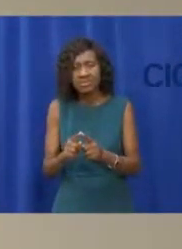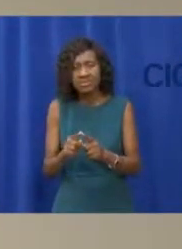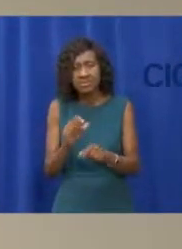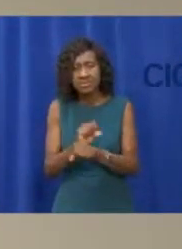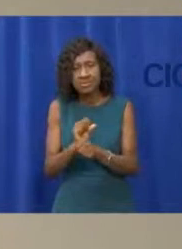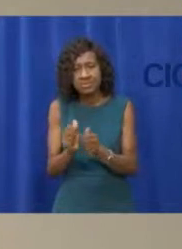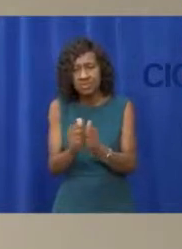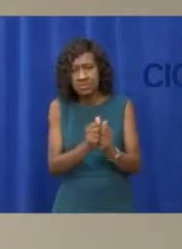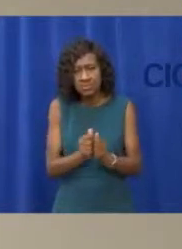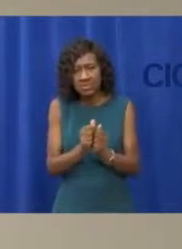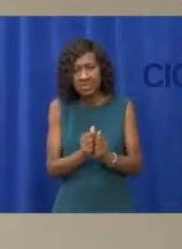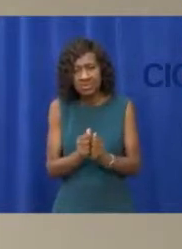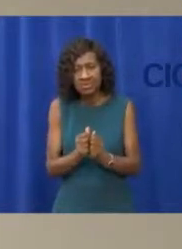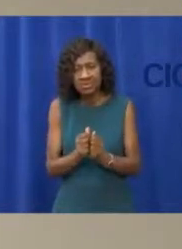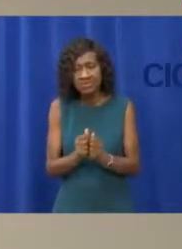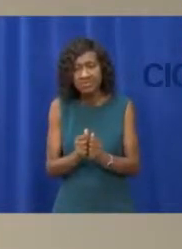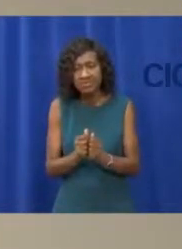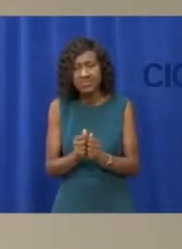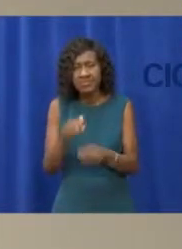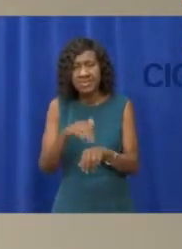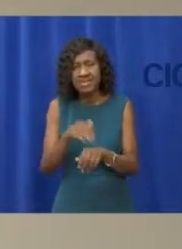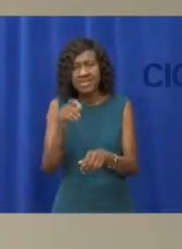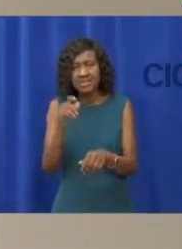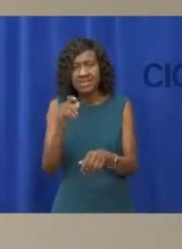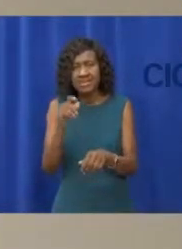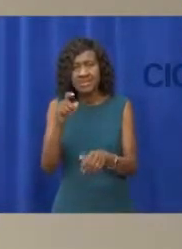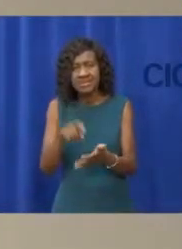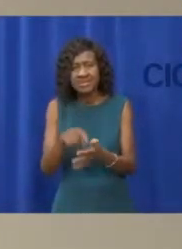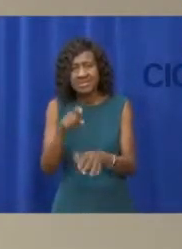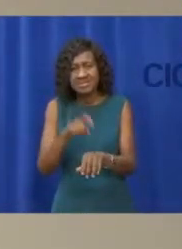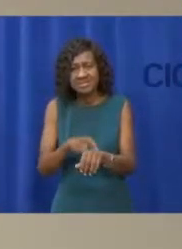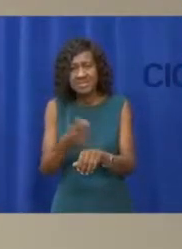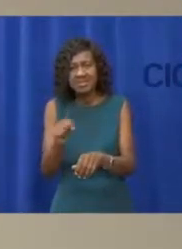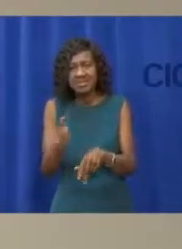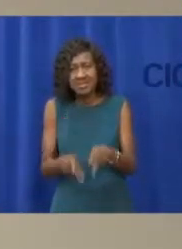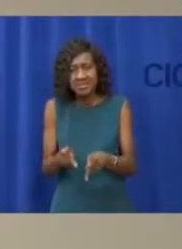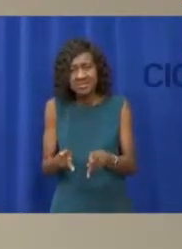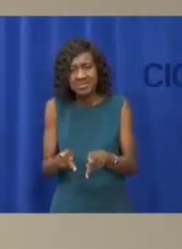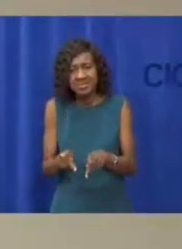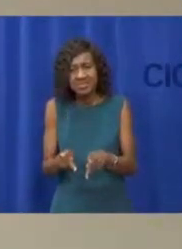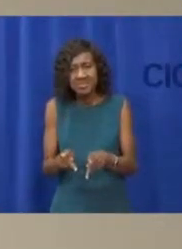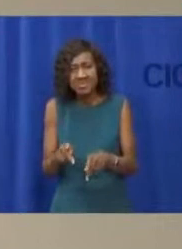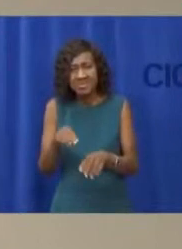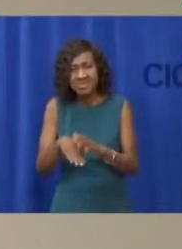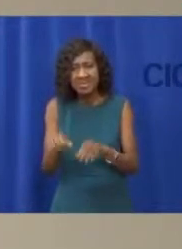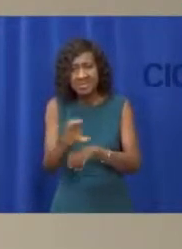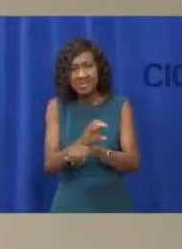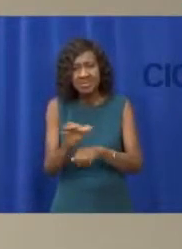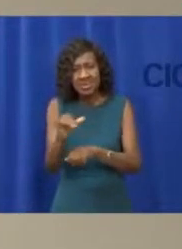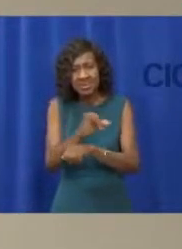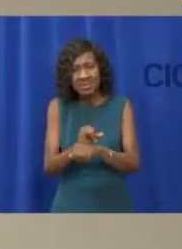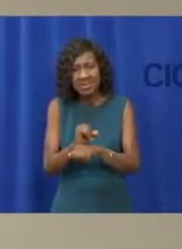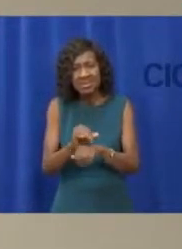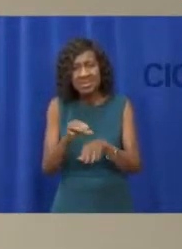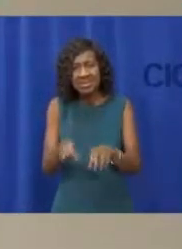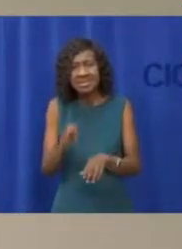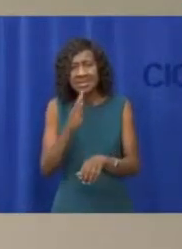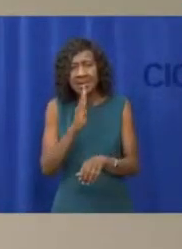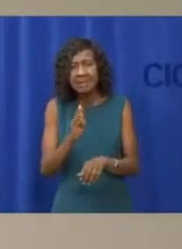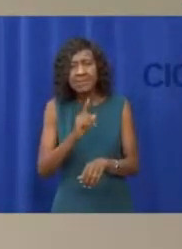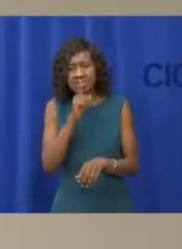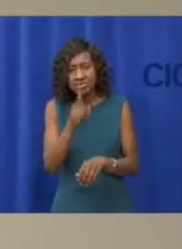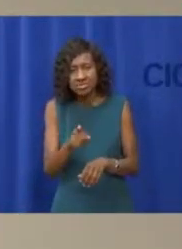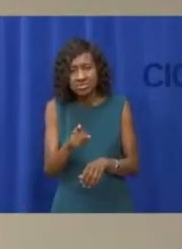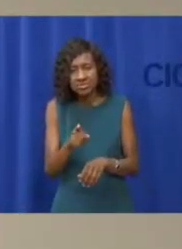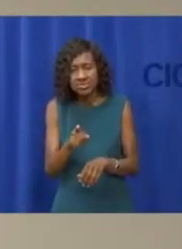exceptional times. The people of the Cayman Islands can be assured that our healthcare practitioners and leadership are making all